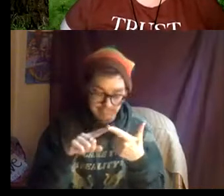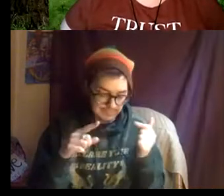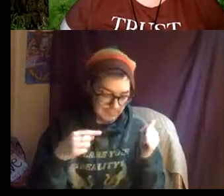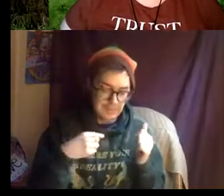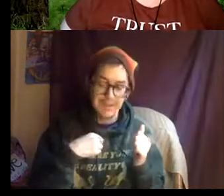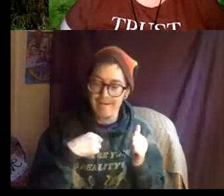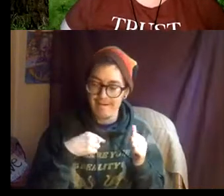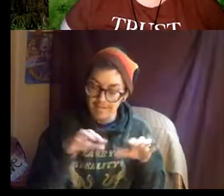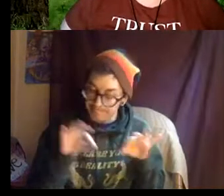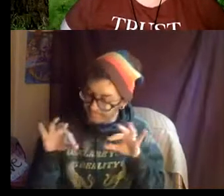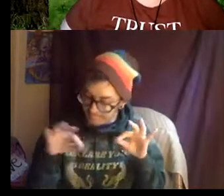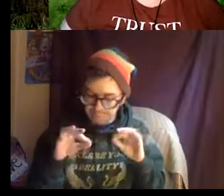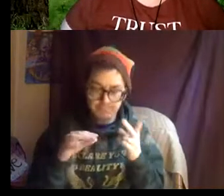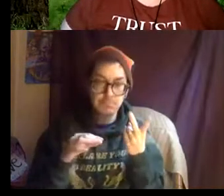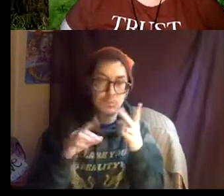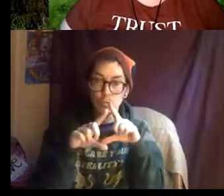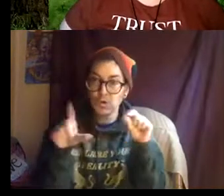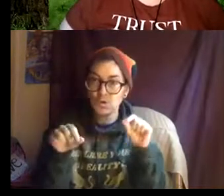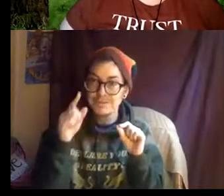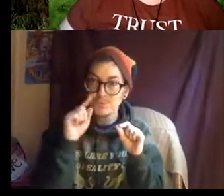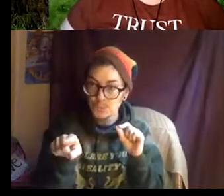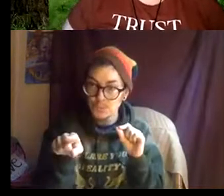message. I just want to recognize that.